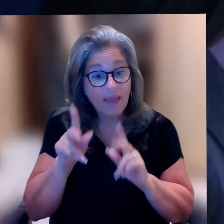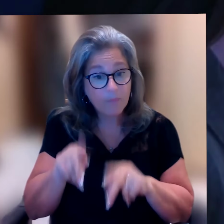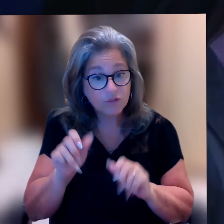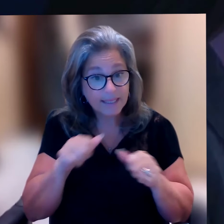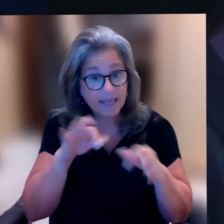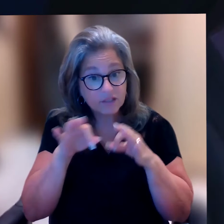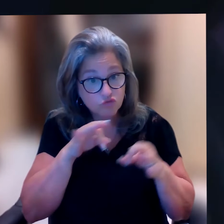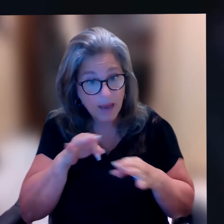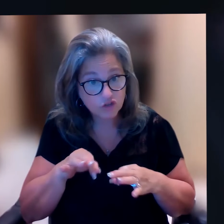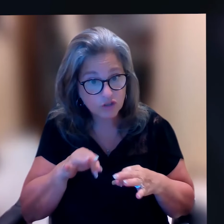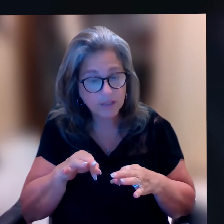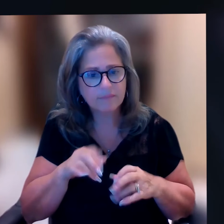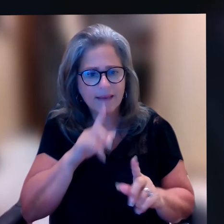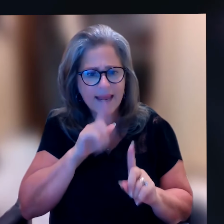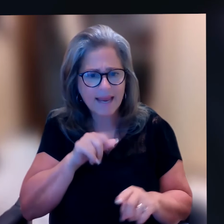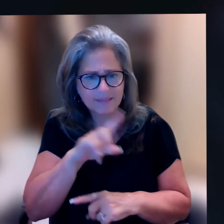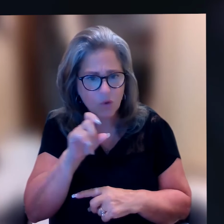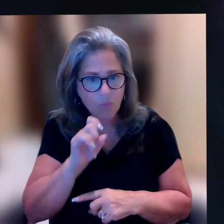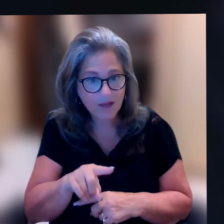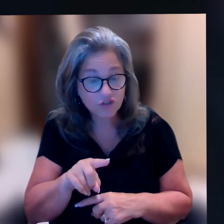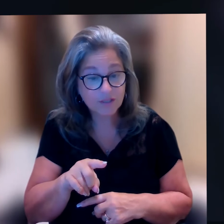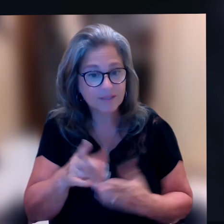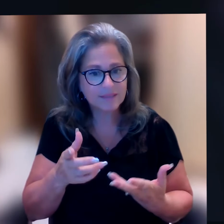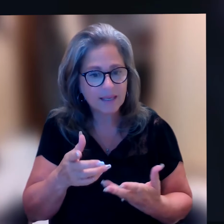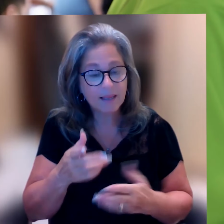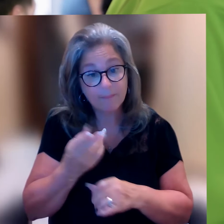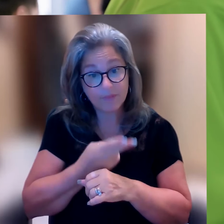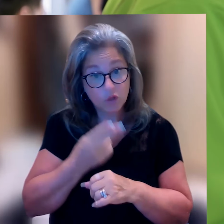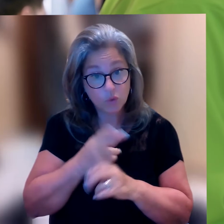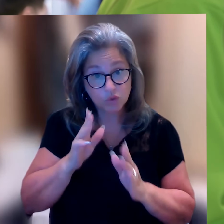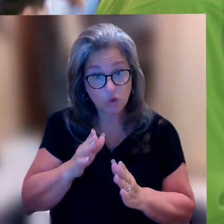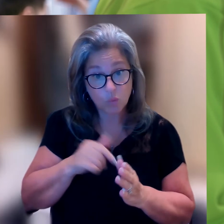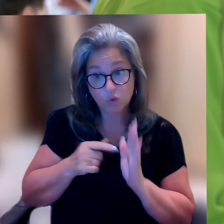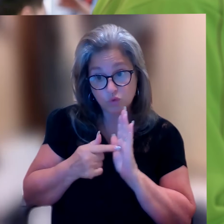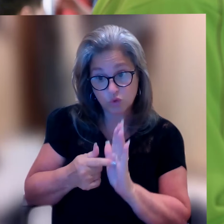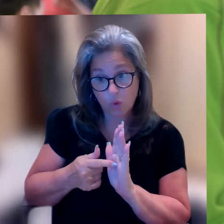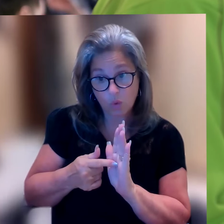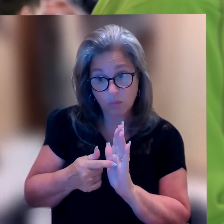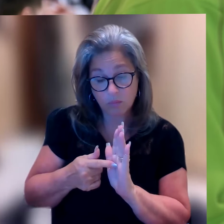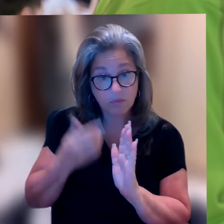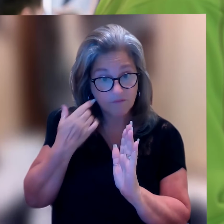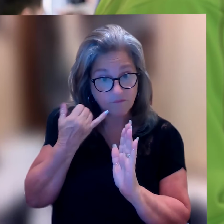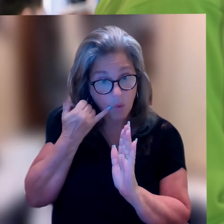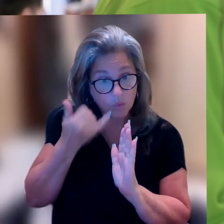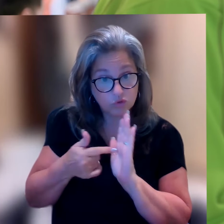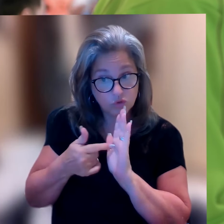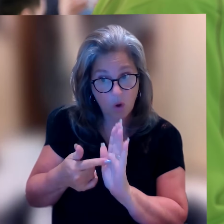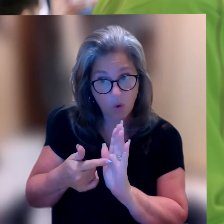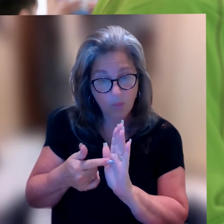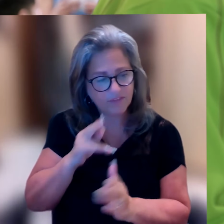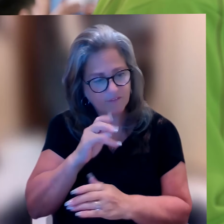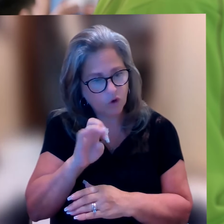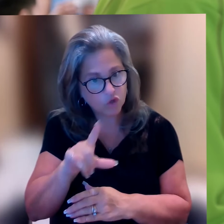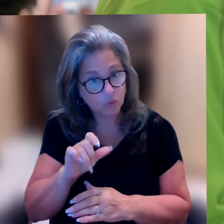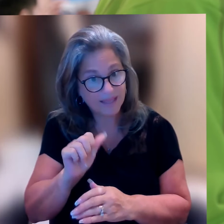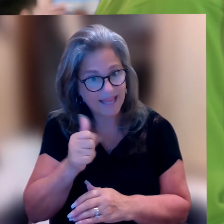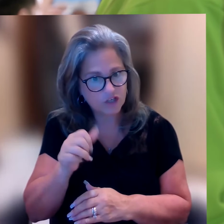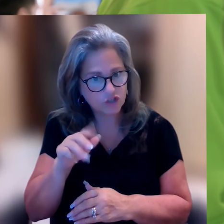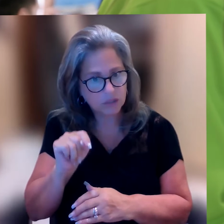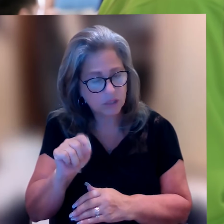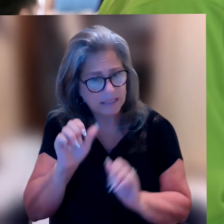people directions, answer questions, because the user will show their phone, and then the virtual agent is able